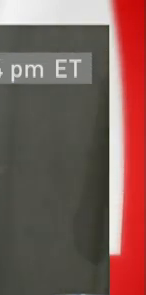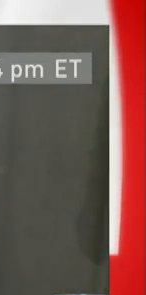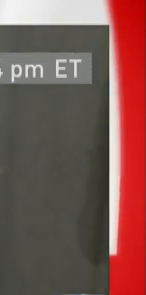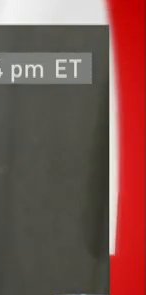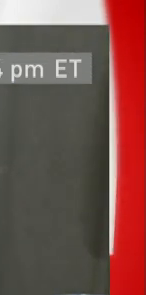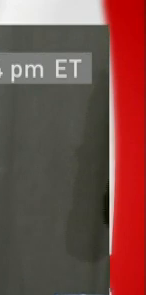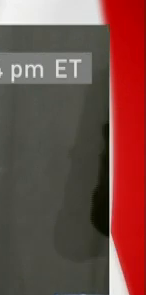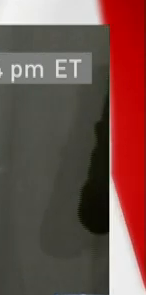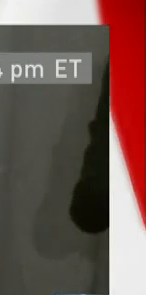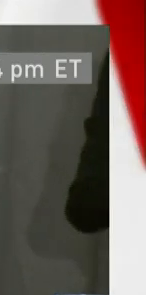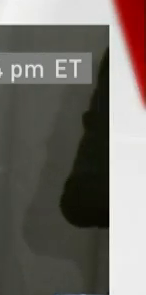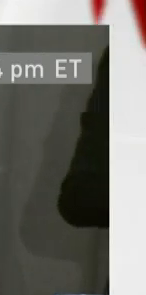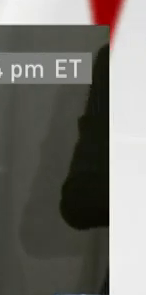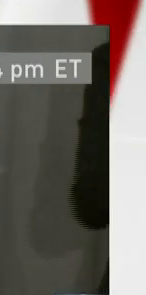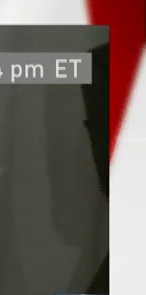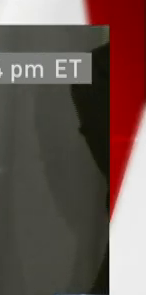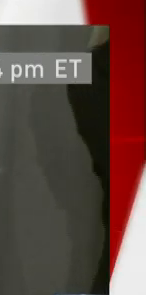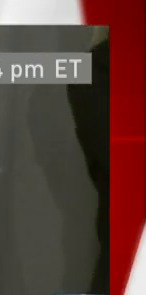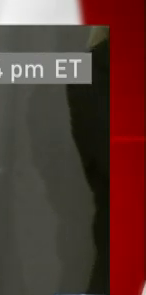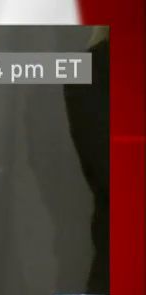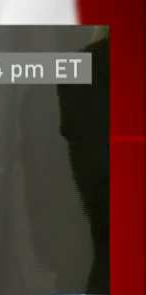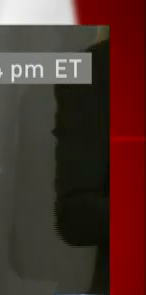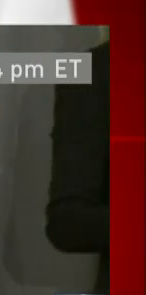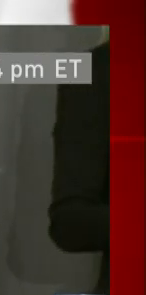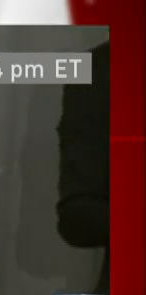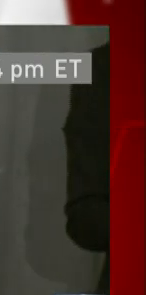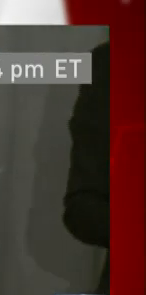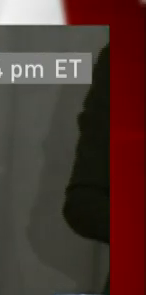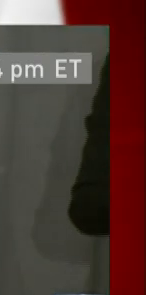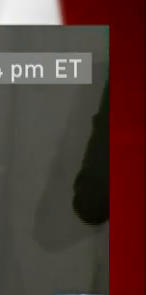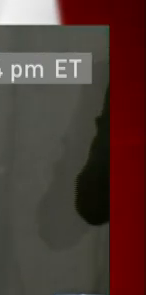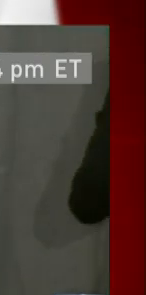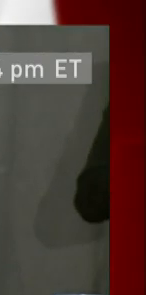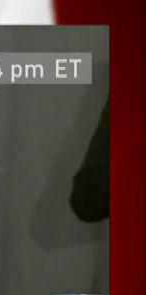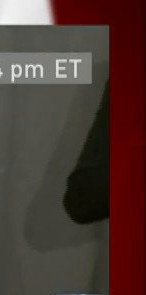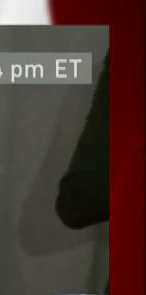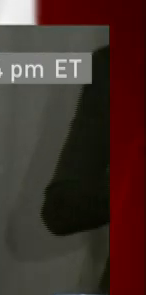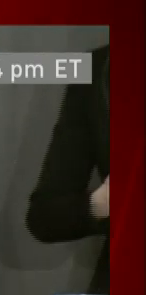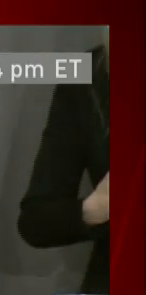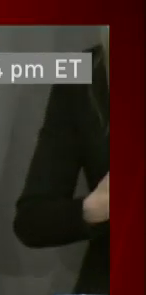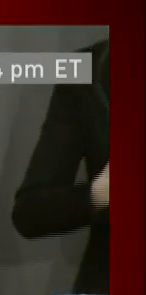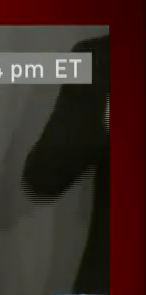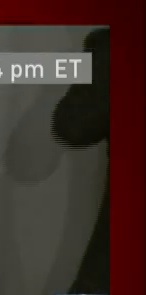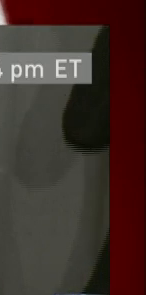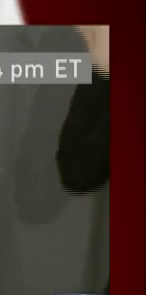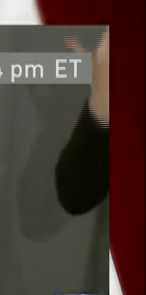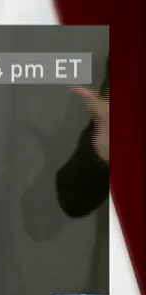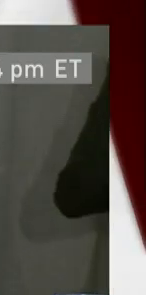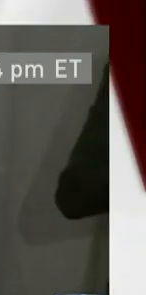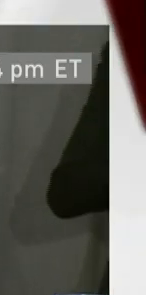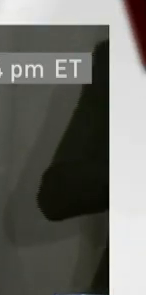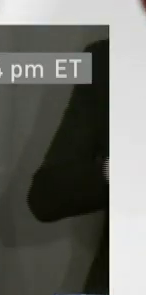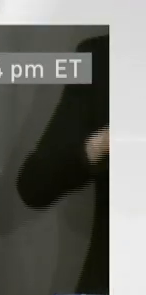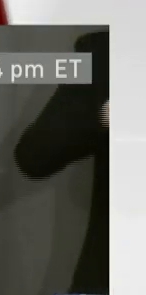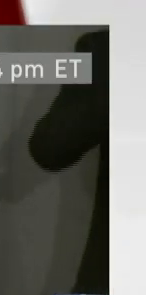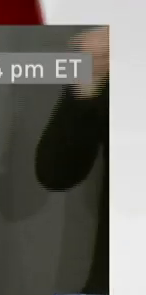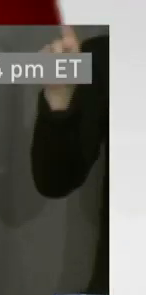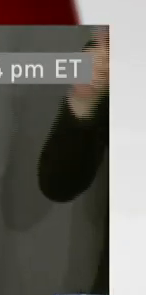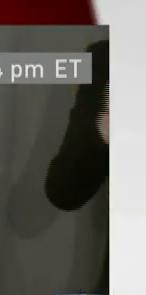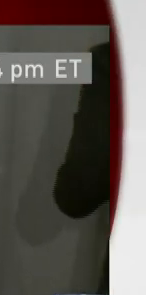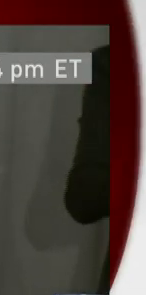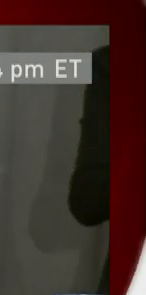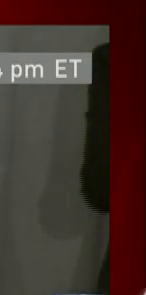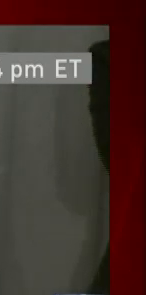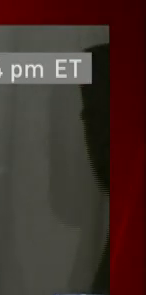coming our way, of course. But I think we've got the ability to be nimble and adaptable to it. And this